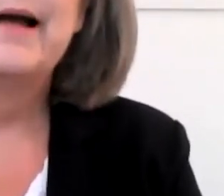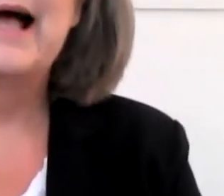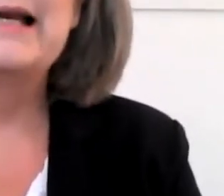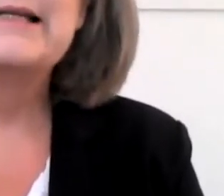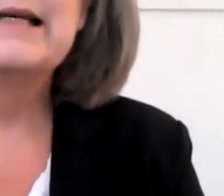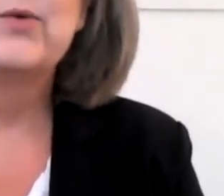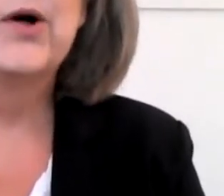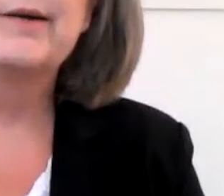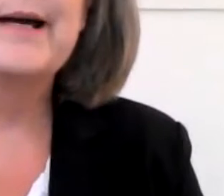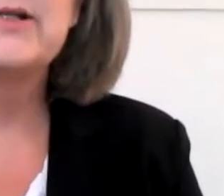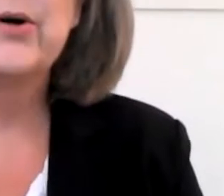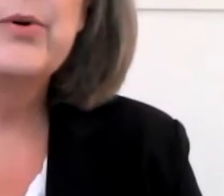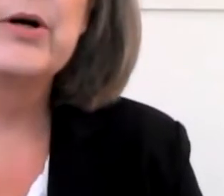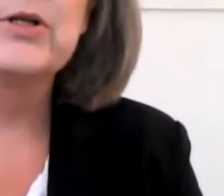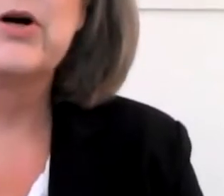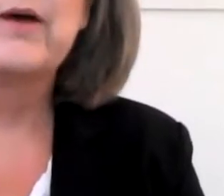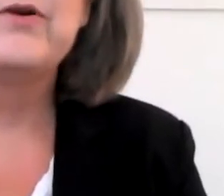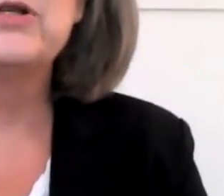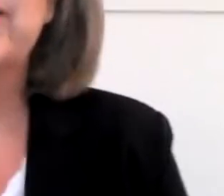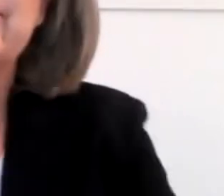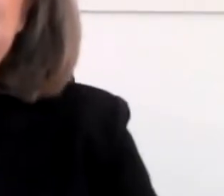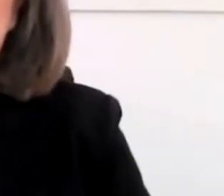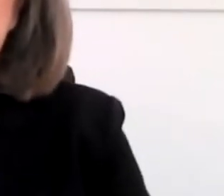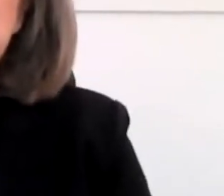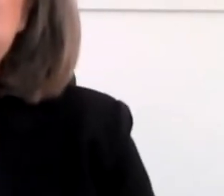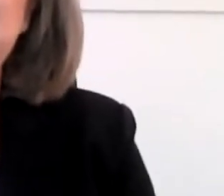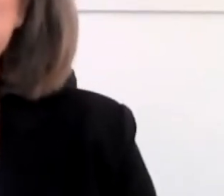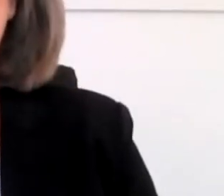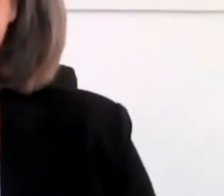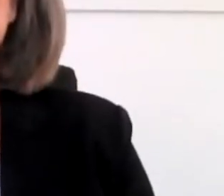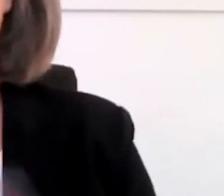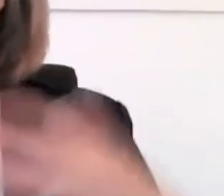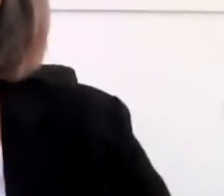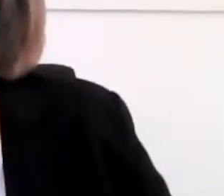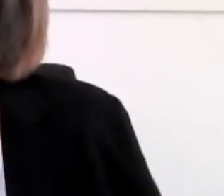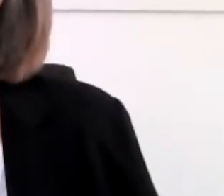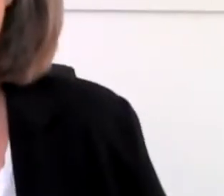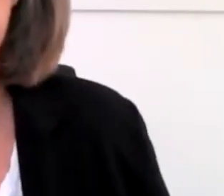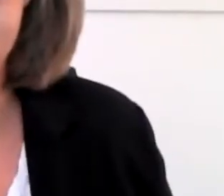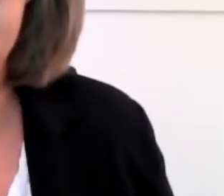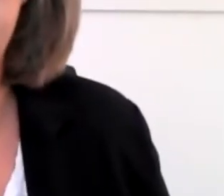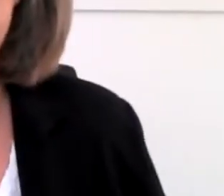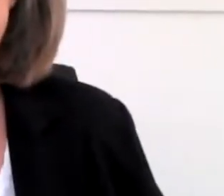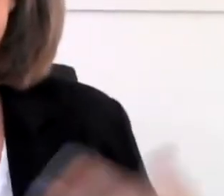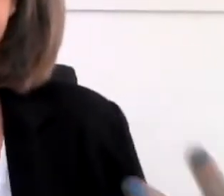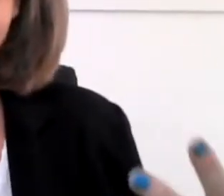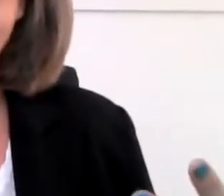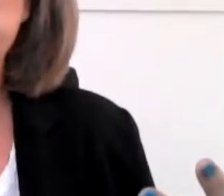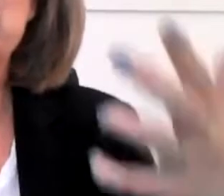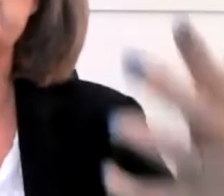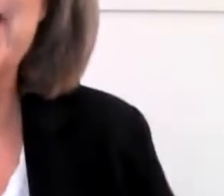them, and we're mandatory reporters. So if you do, we're going to report you to the authorities. Like, it doesn't work very well as